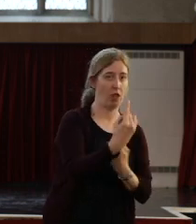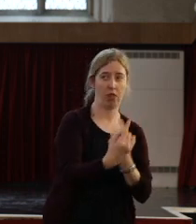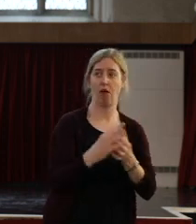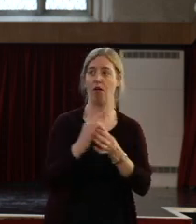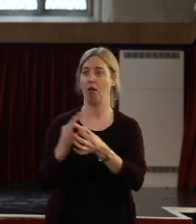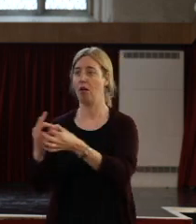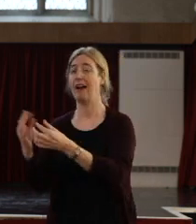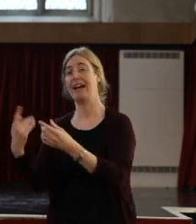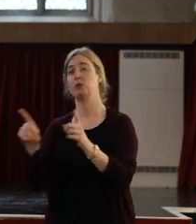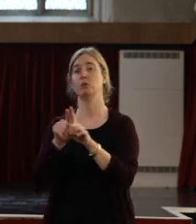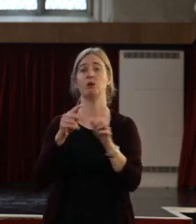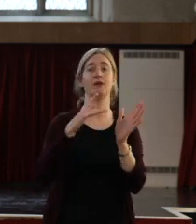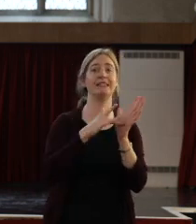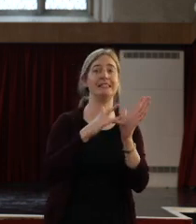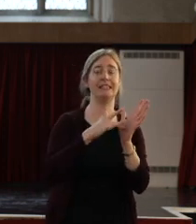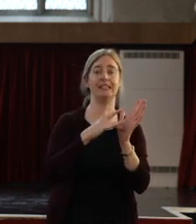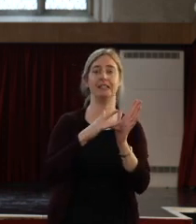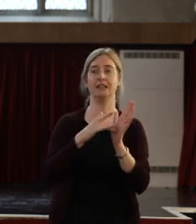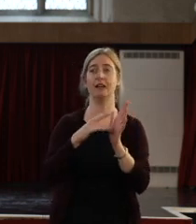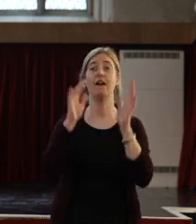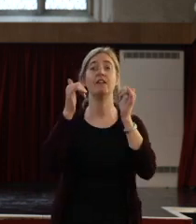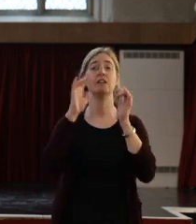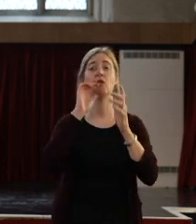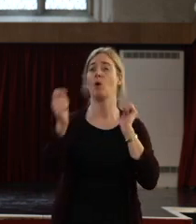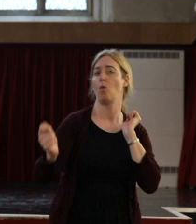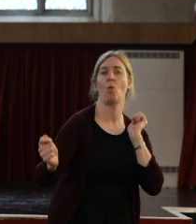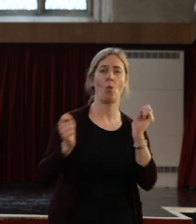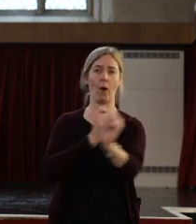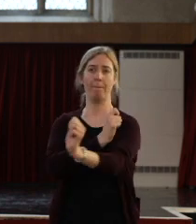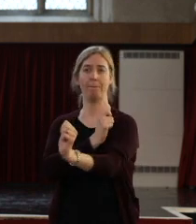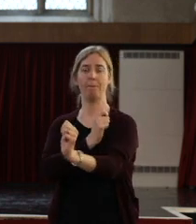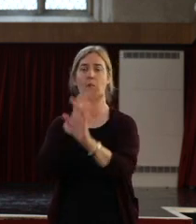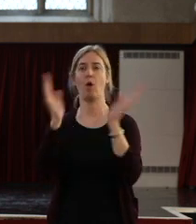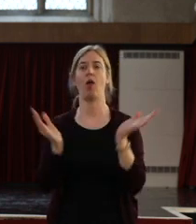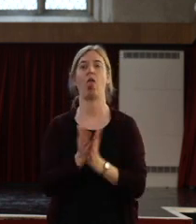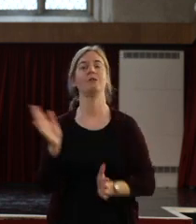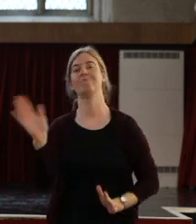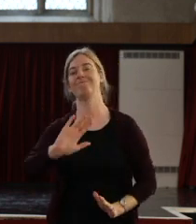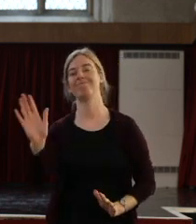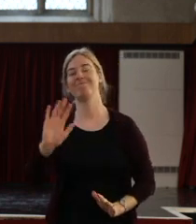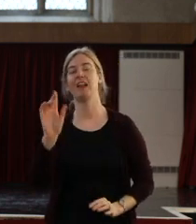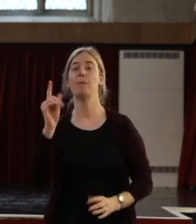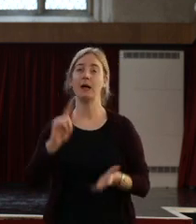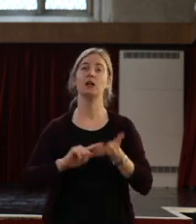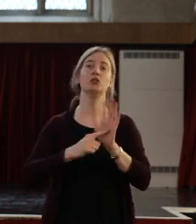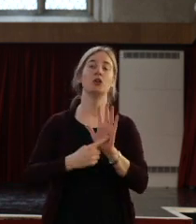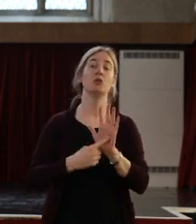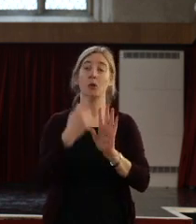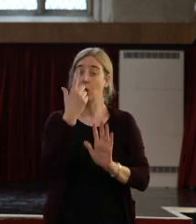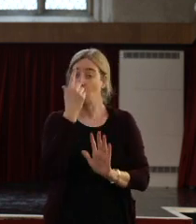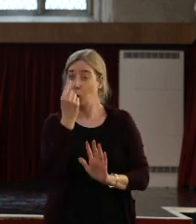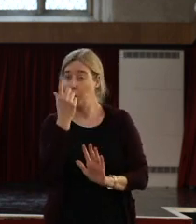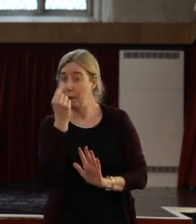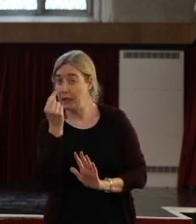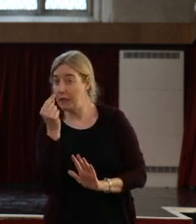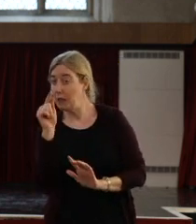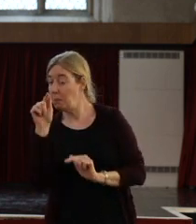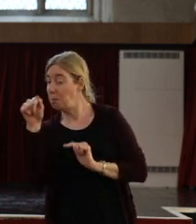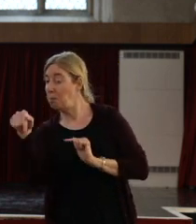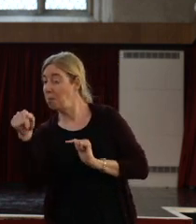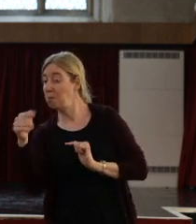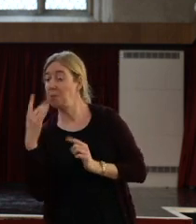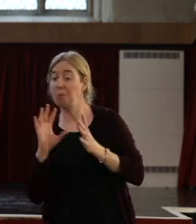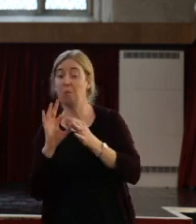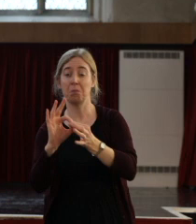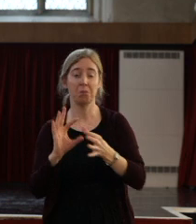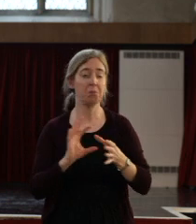city. A festival cannot change everything, but it does show glimpses of what things can be like. From